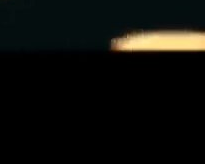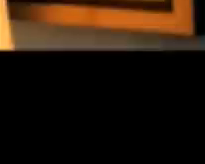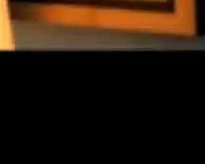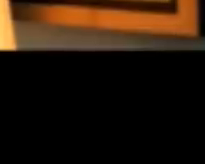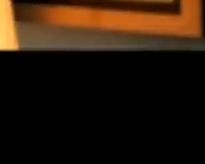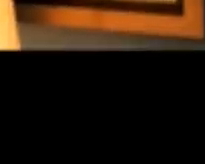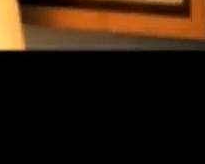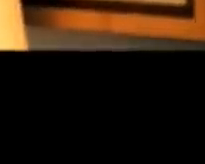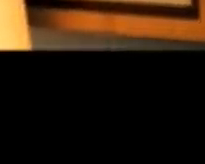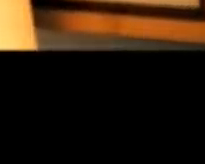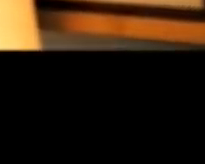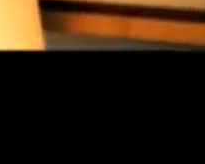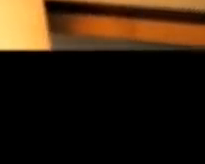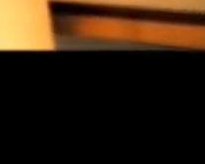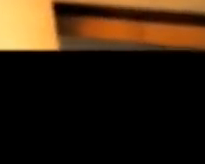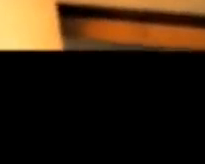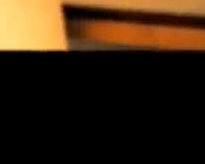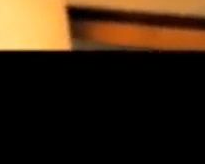Oh, you've got me on my